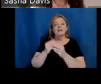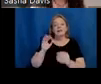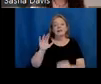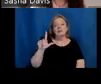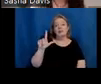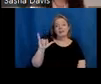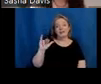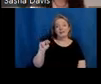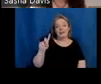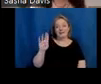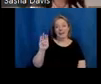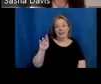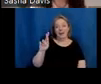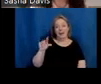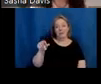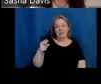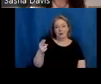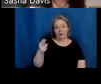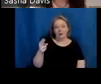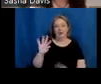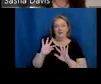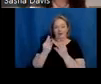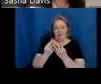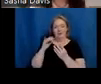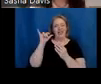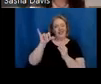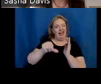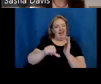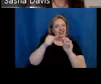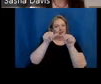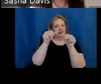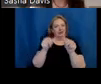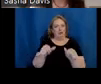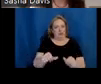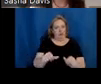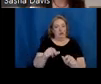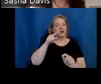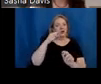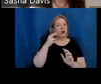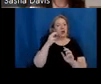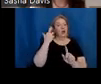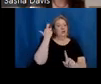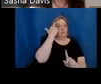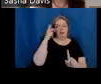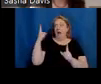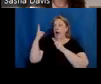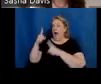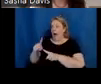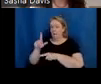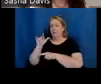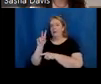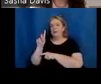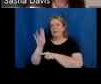totemic columnar narrative sculpture that responded to the kidnapping of the Lindbergh baby. This was carved